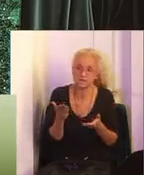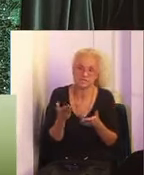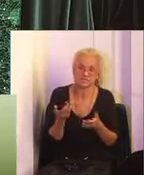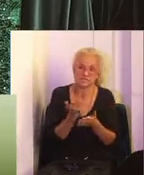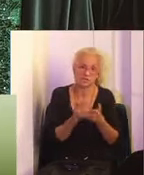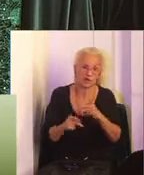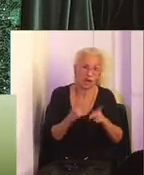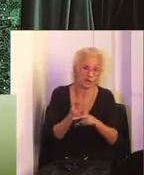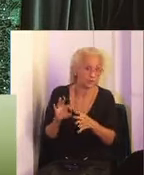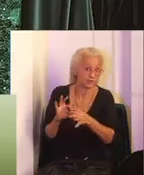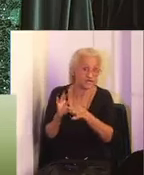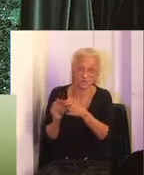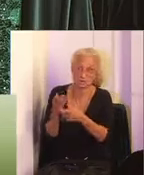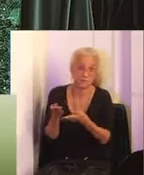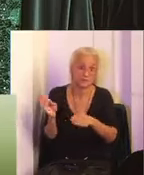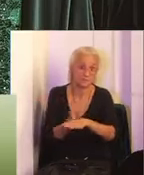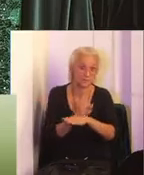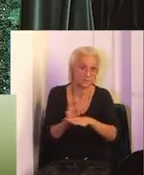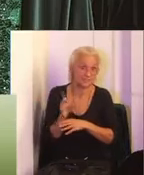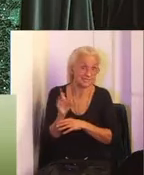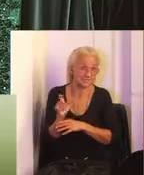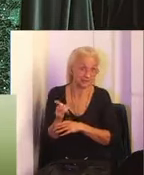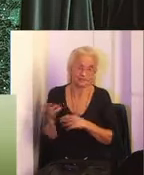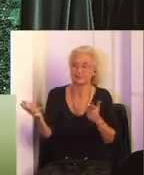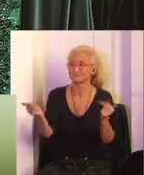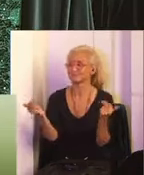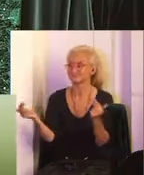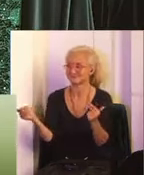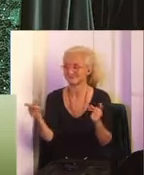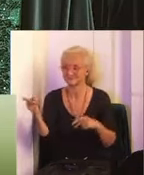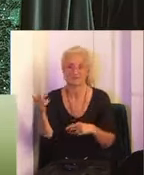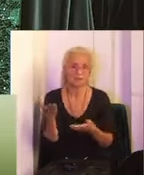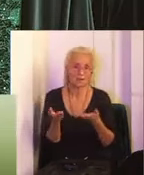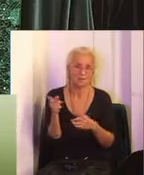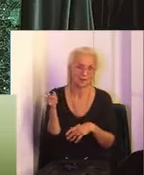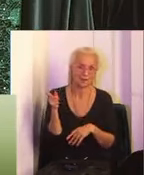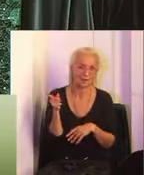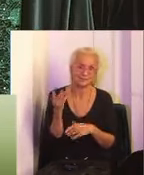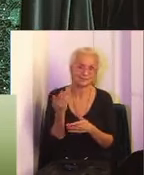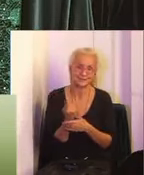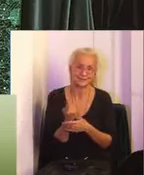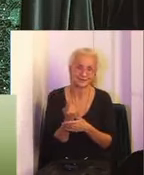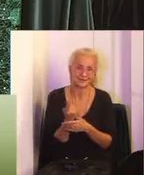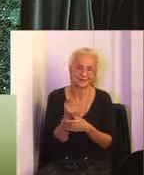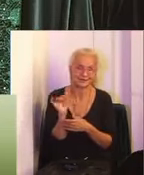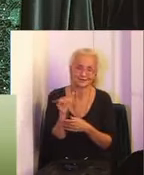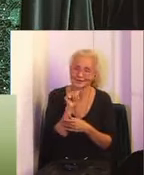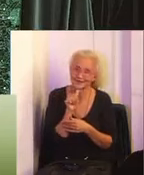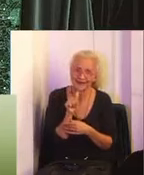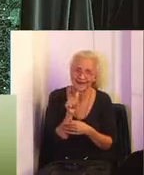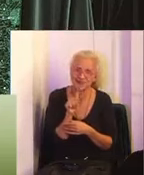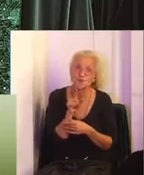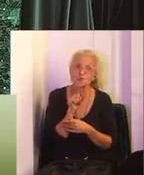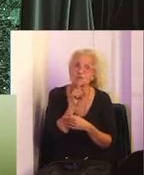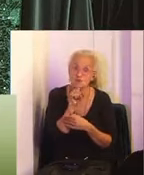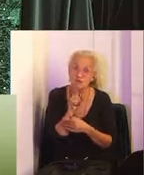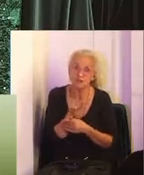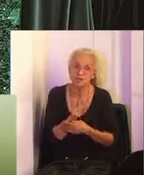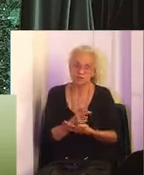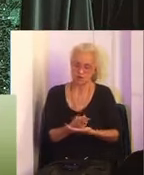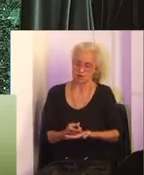relationship. It might be a business deal. It might be something that is not genuine and